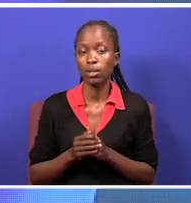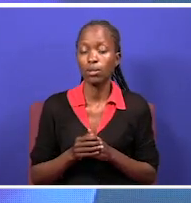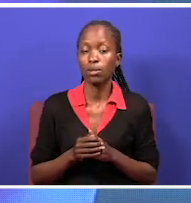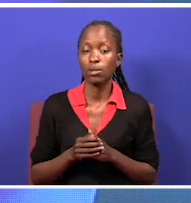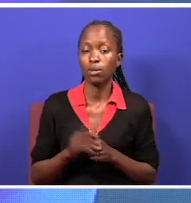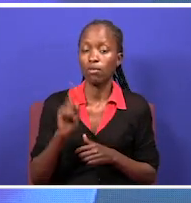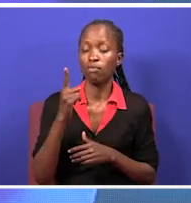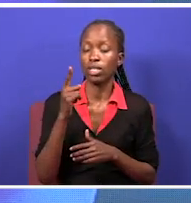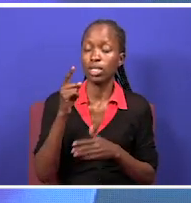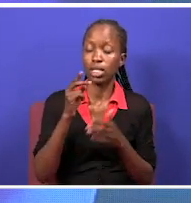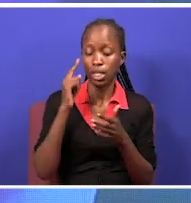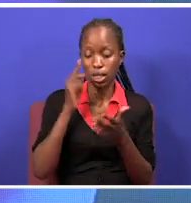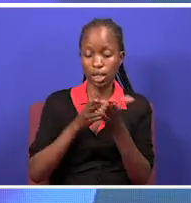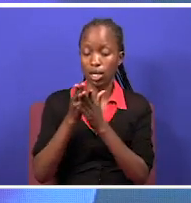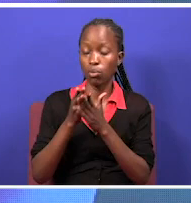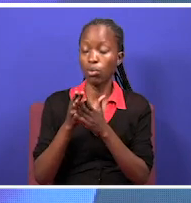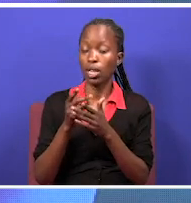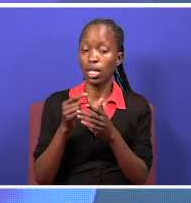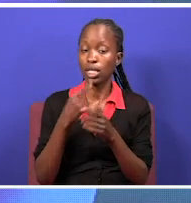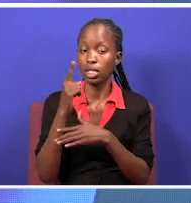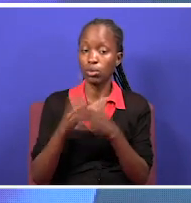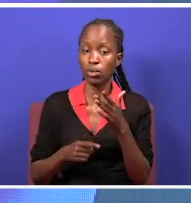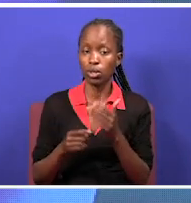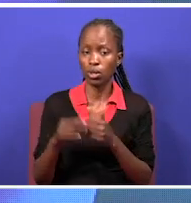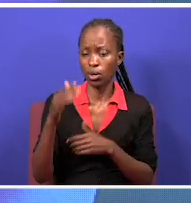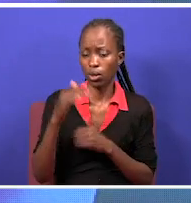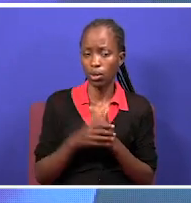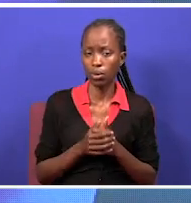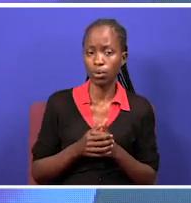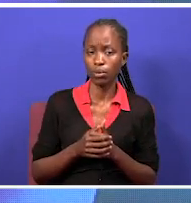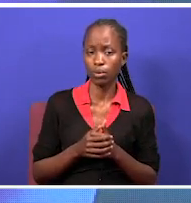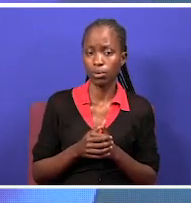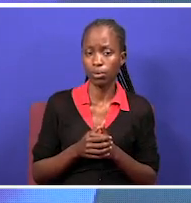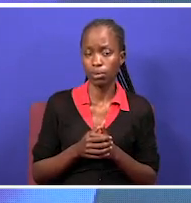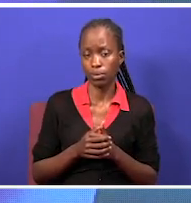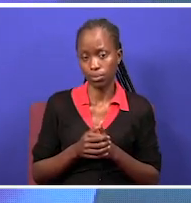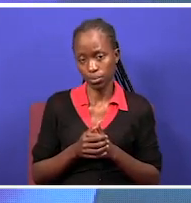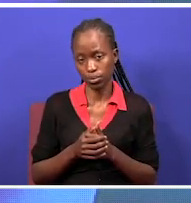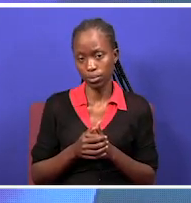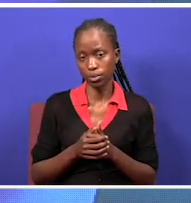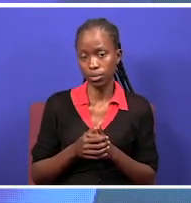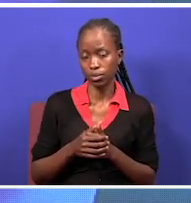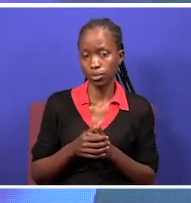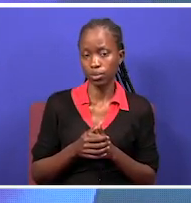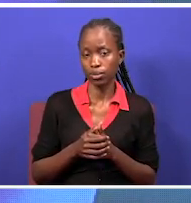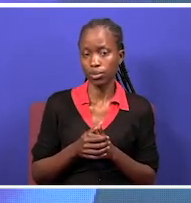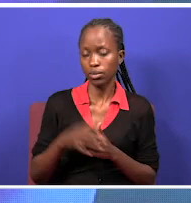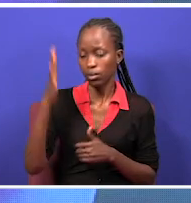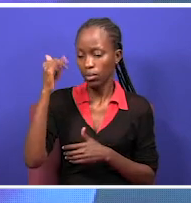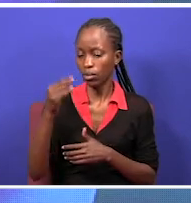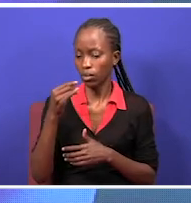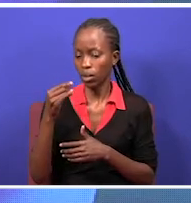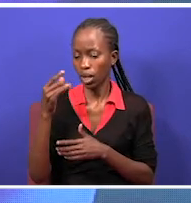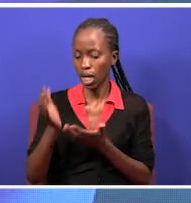1 Samuel 2, verse 29, it says, "Why do you scorn my sacrifice and offering that I have prescribed for my